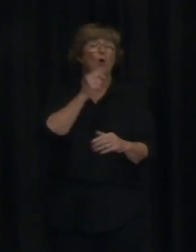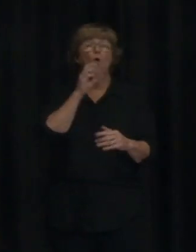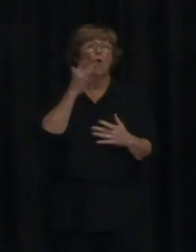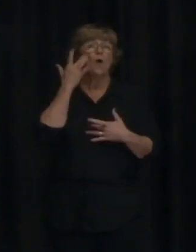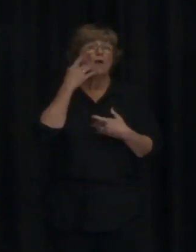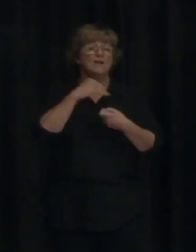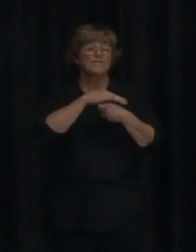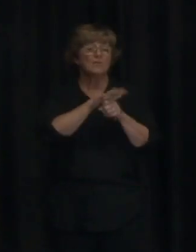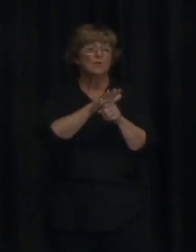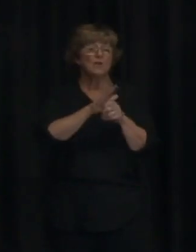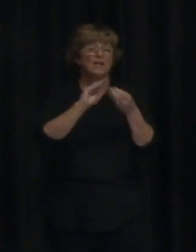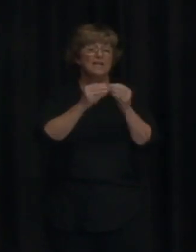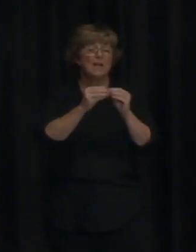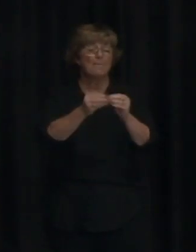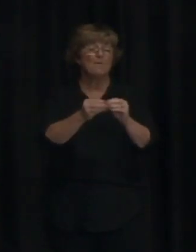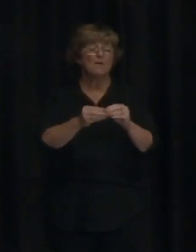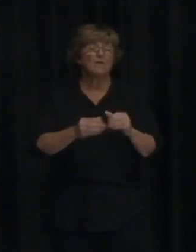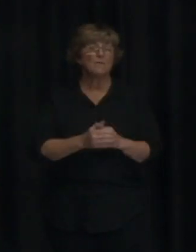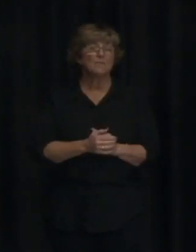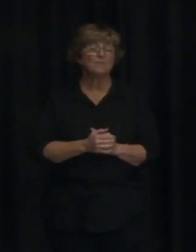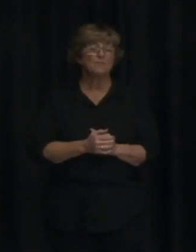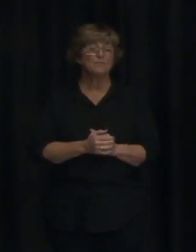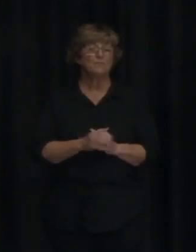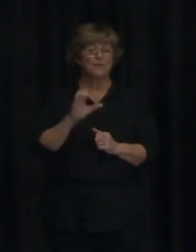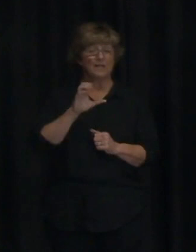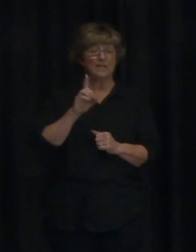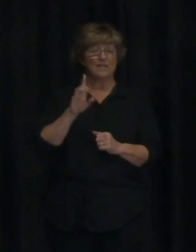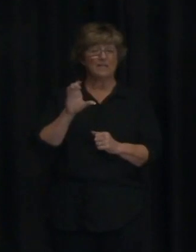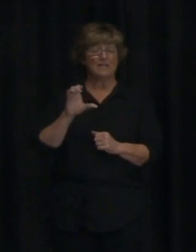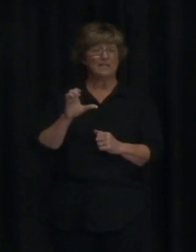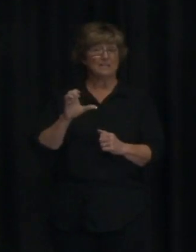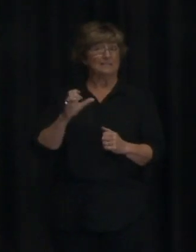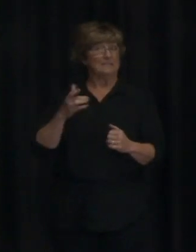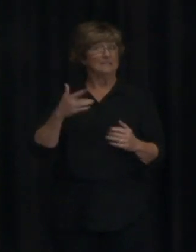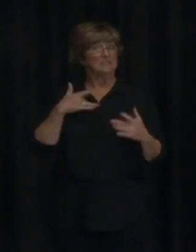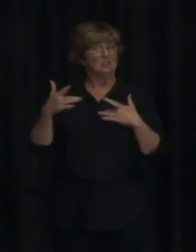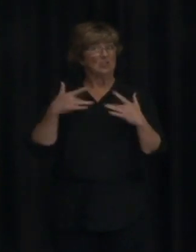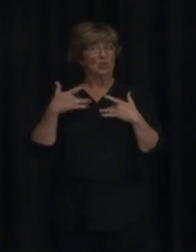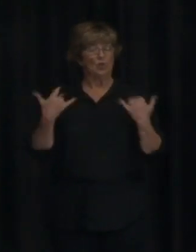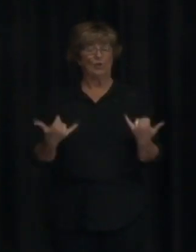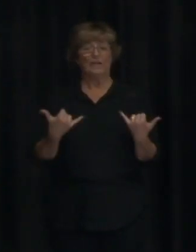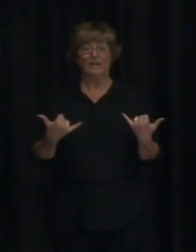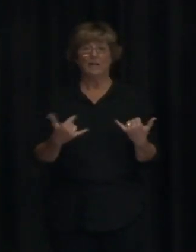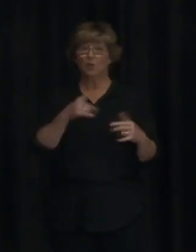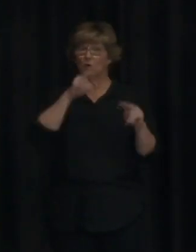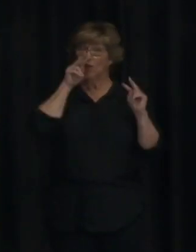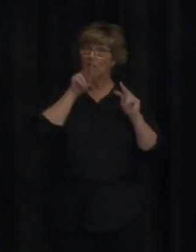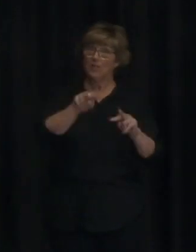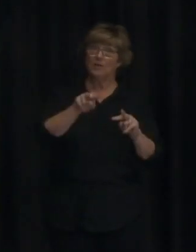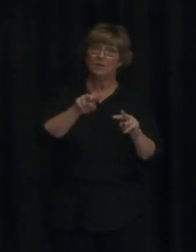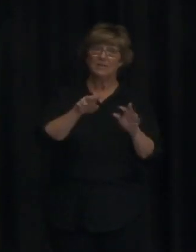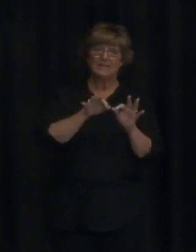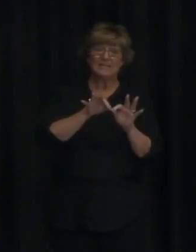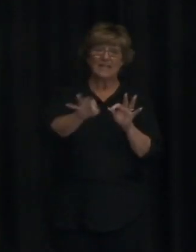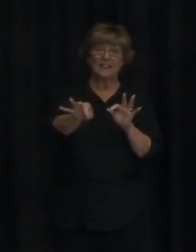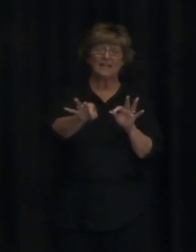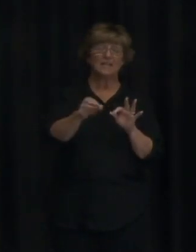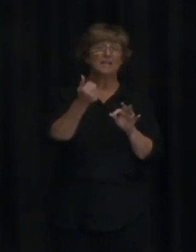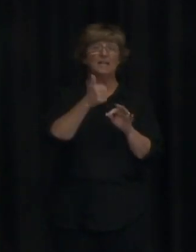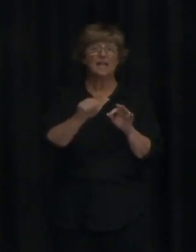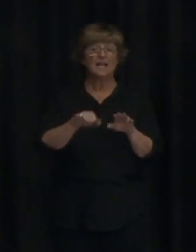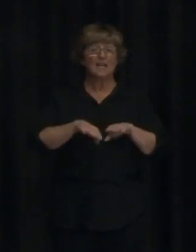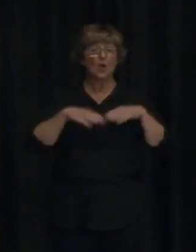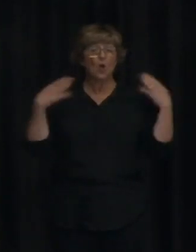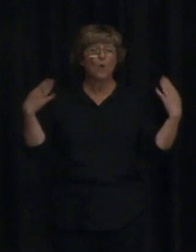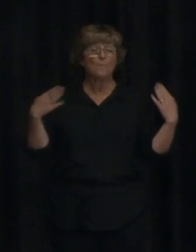coronavirus cases. You know, the CDC expressed concern today about that as well. So are you looking at delaying any kinds of